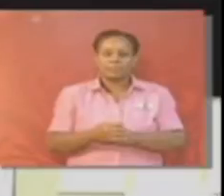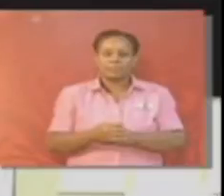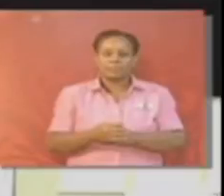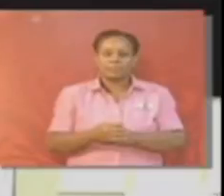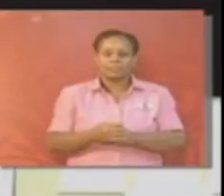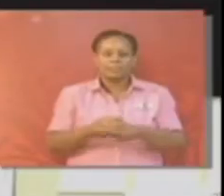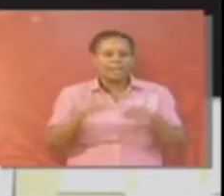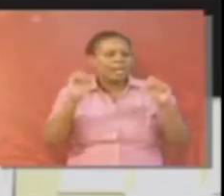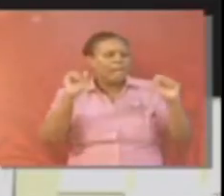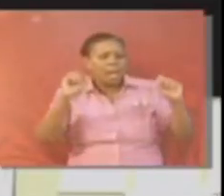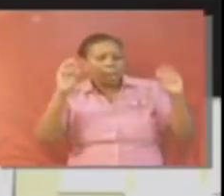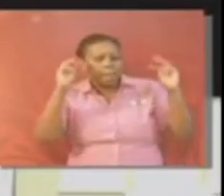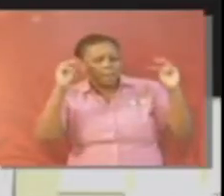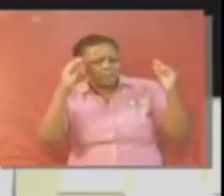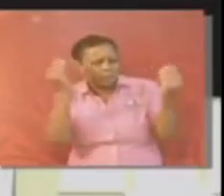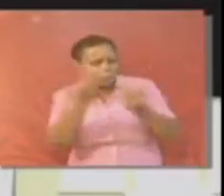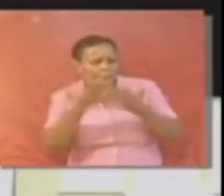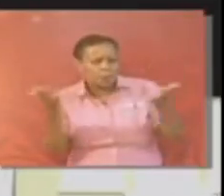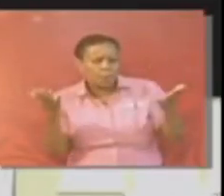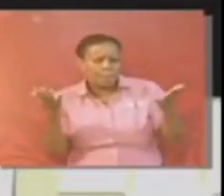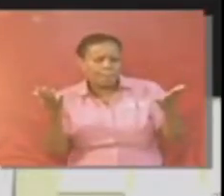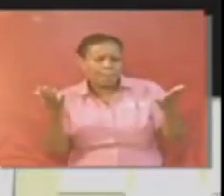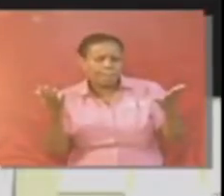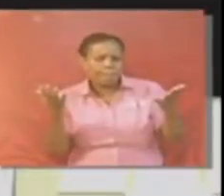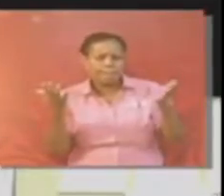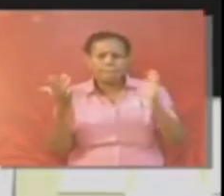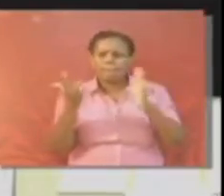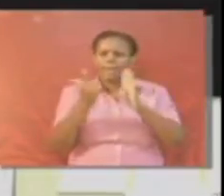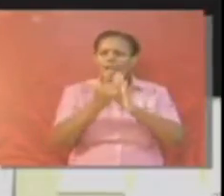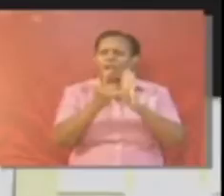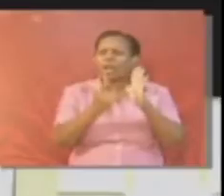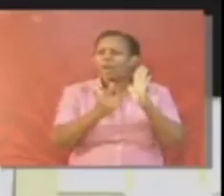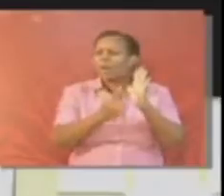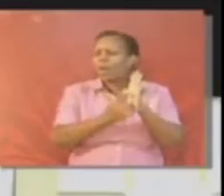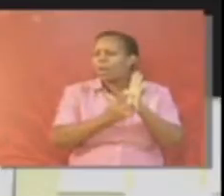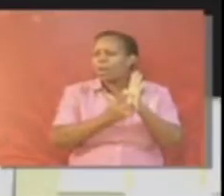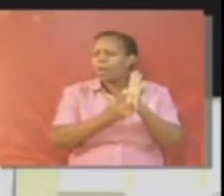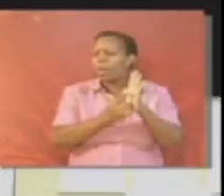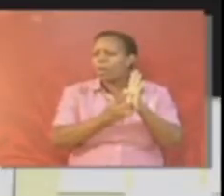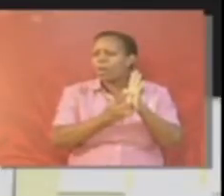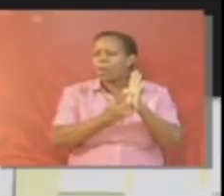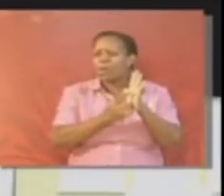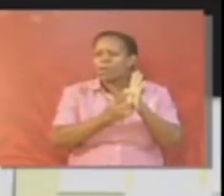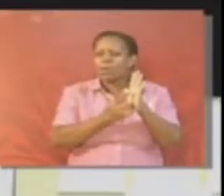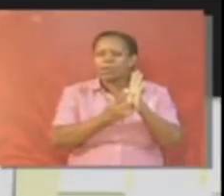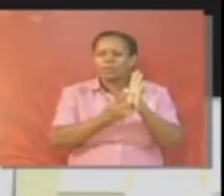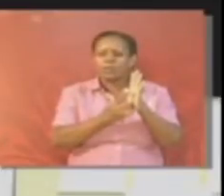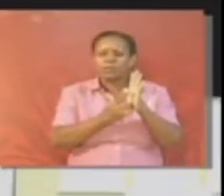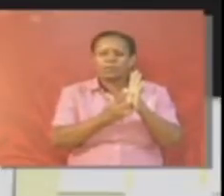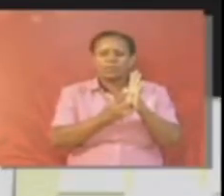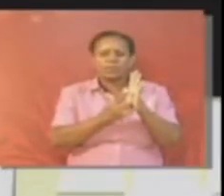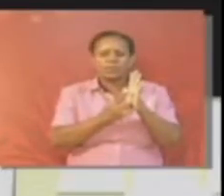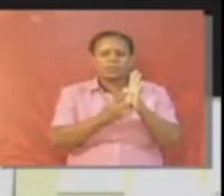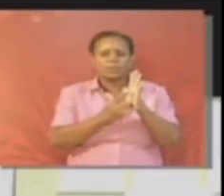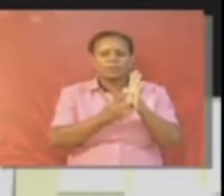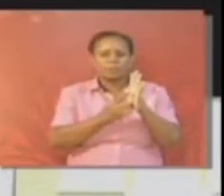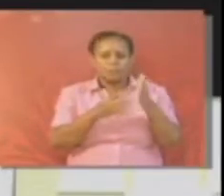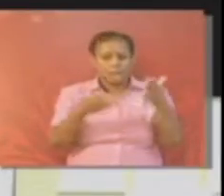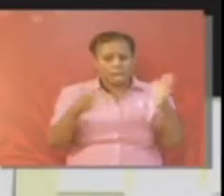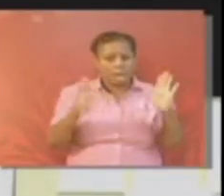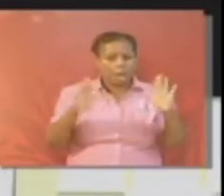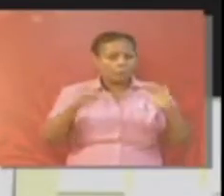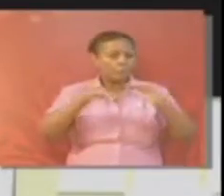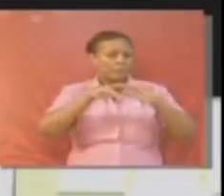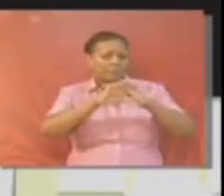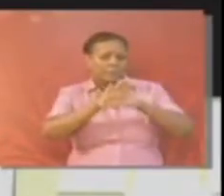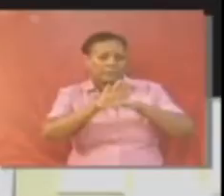the legislative framework that will enable the task force to go into private property and enforce the regulations? And also, I